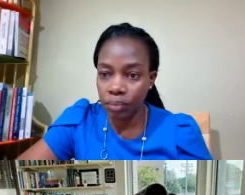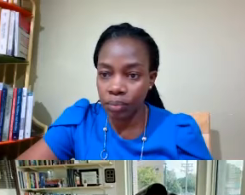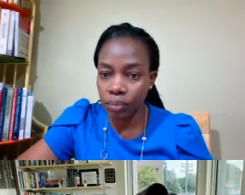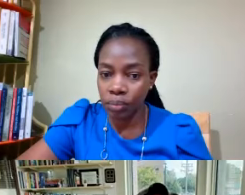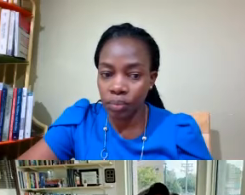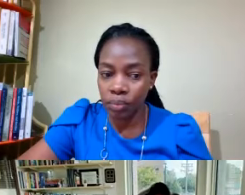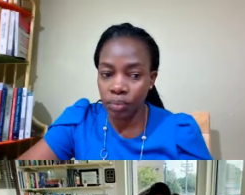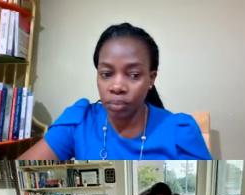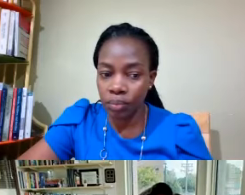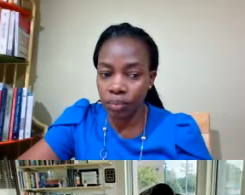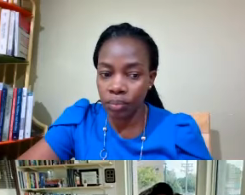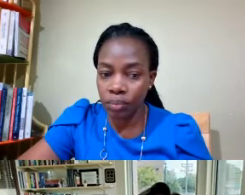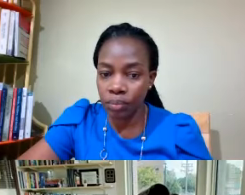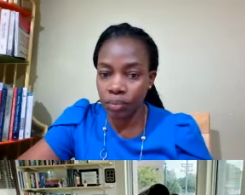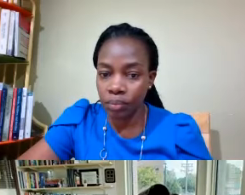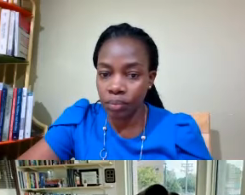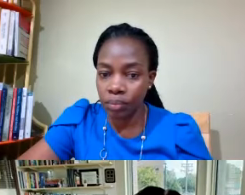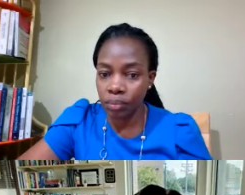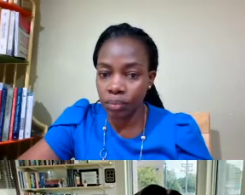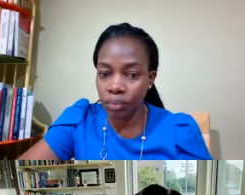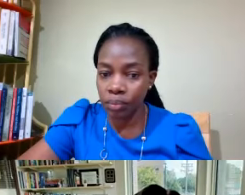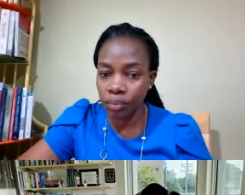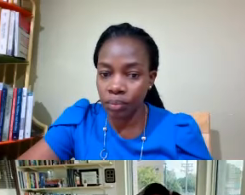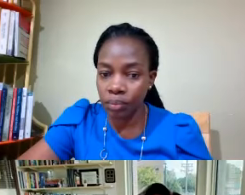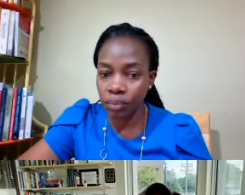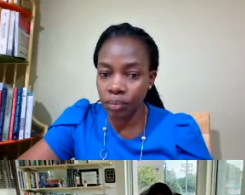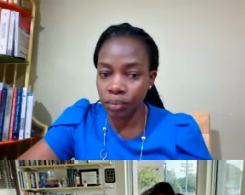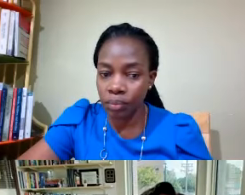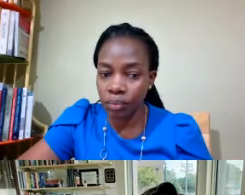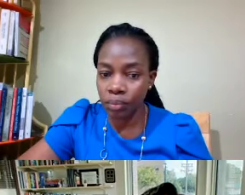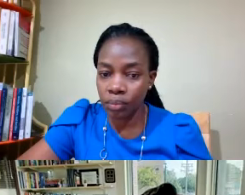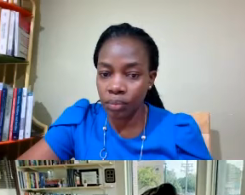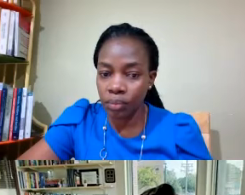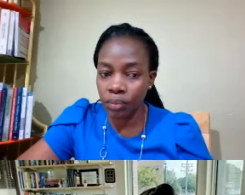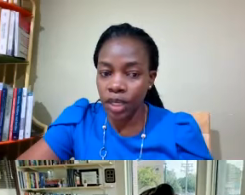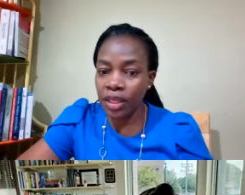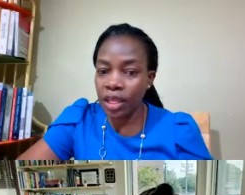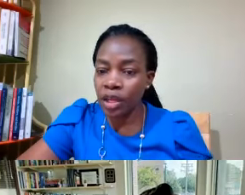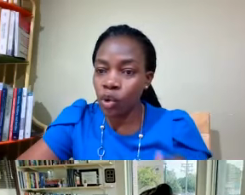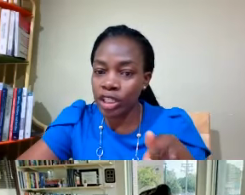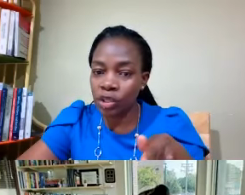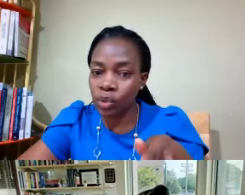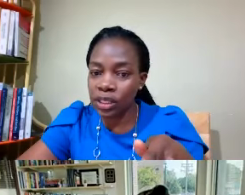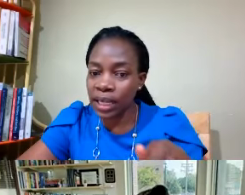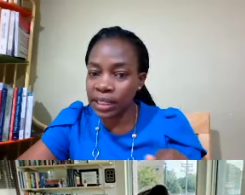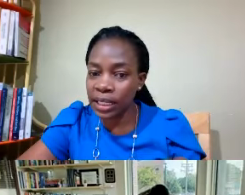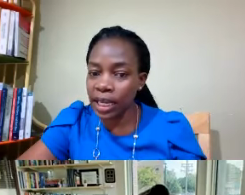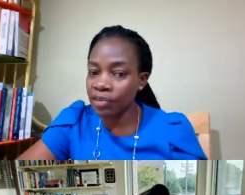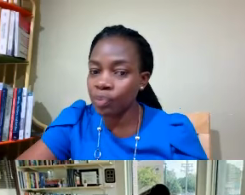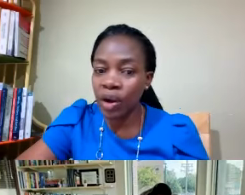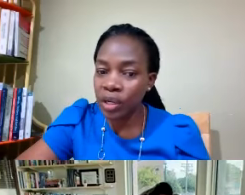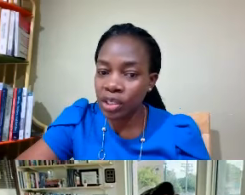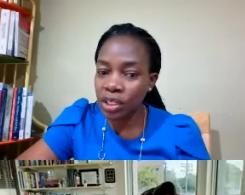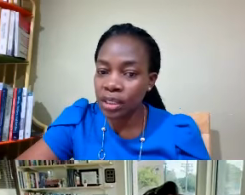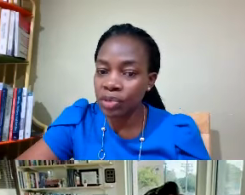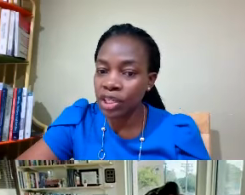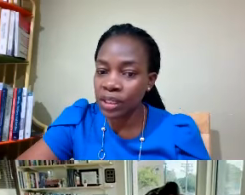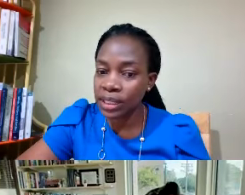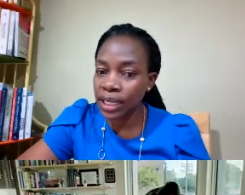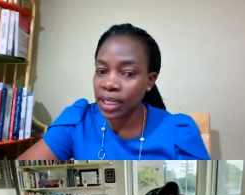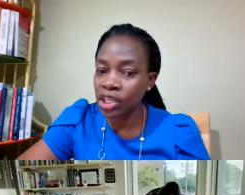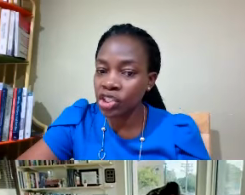translate documents into another language. Okay. I think the question was asking, like, if a parent